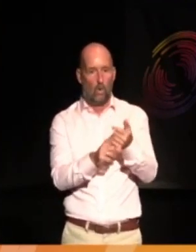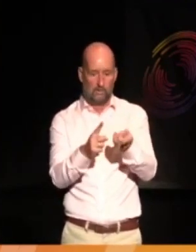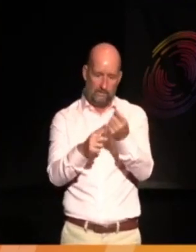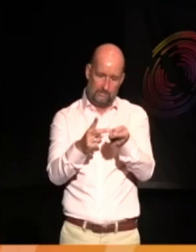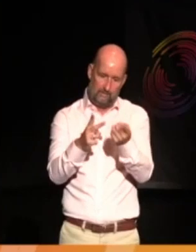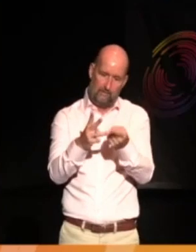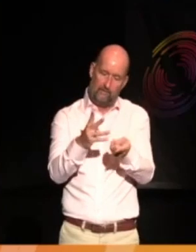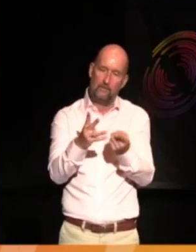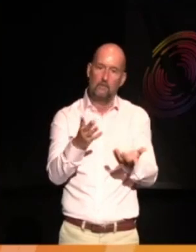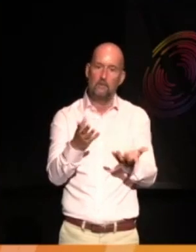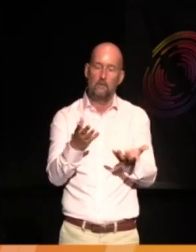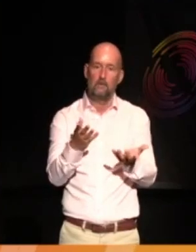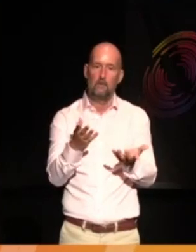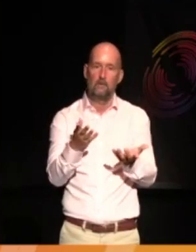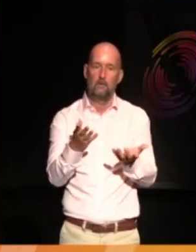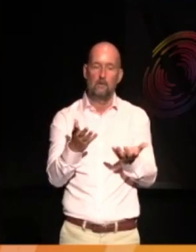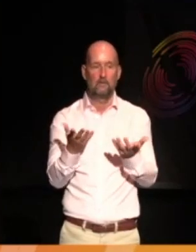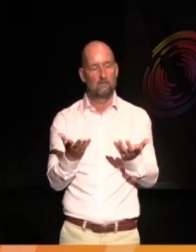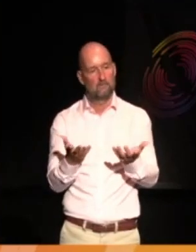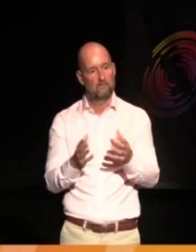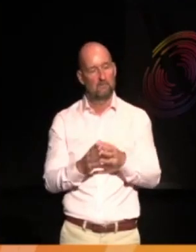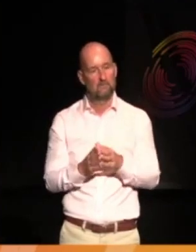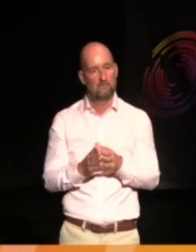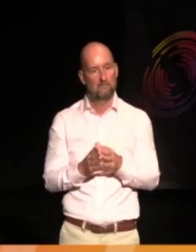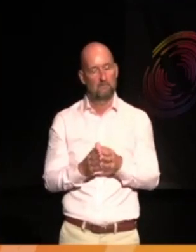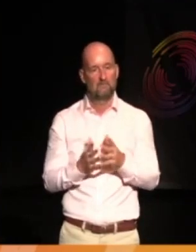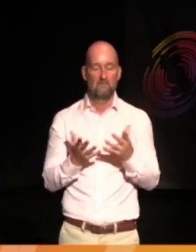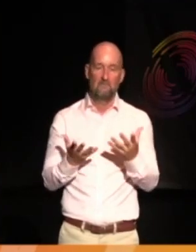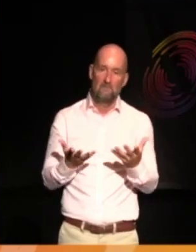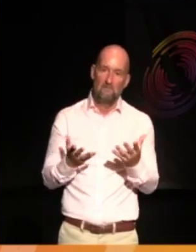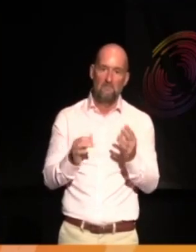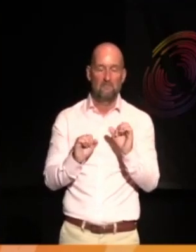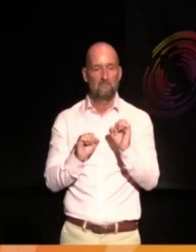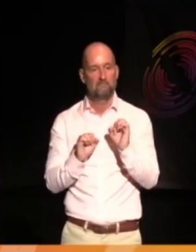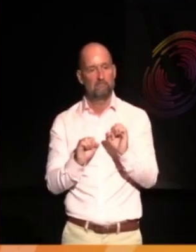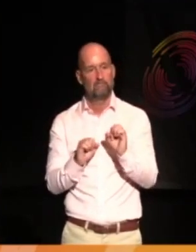things, you're probably not gonna